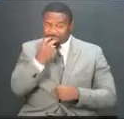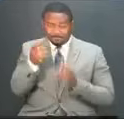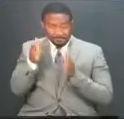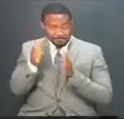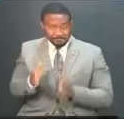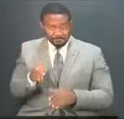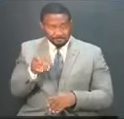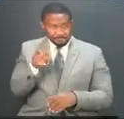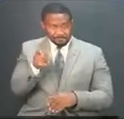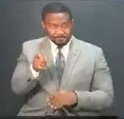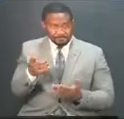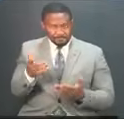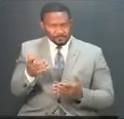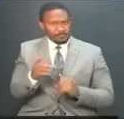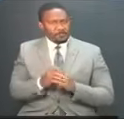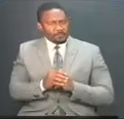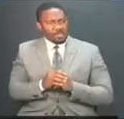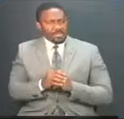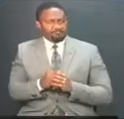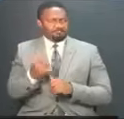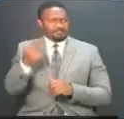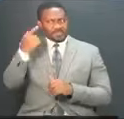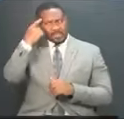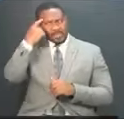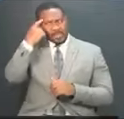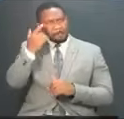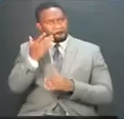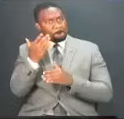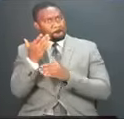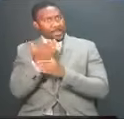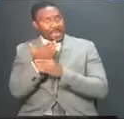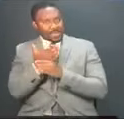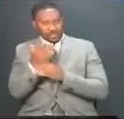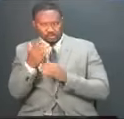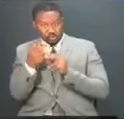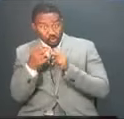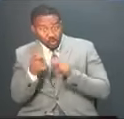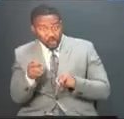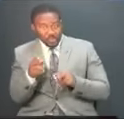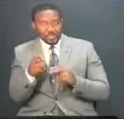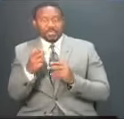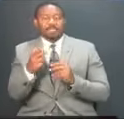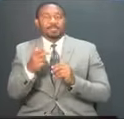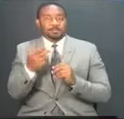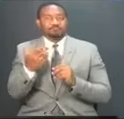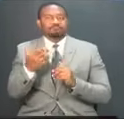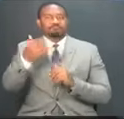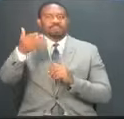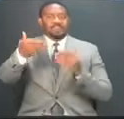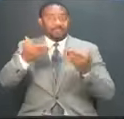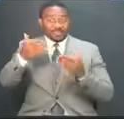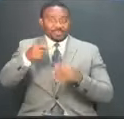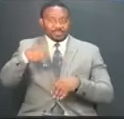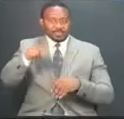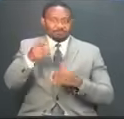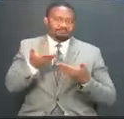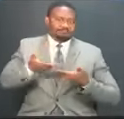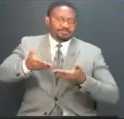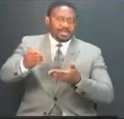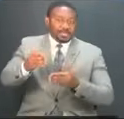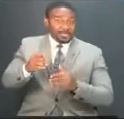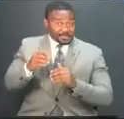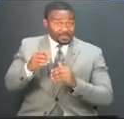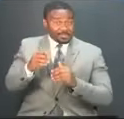took a short suspension and invited the leadership to